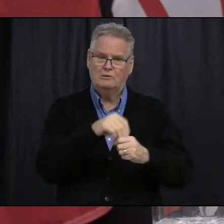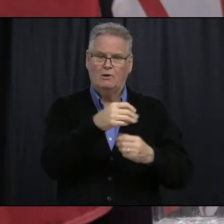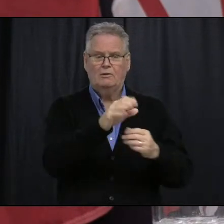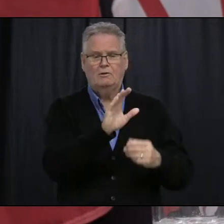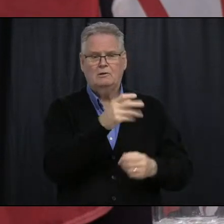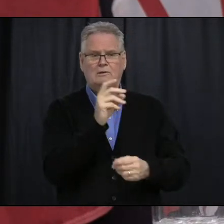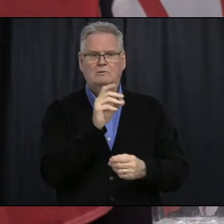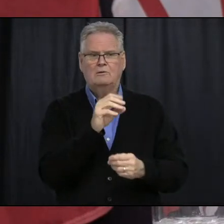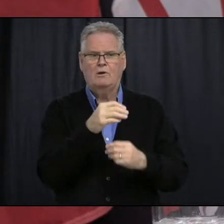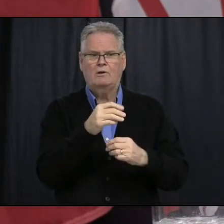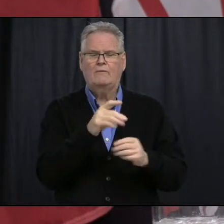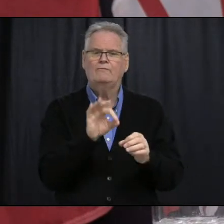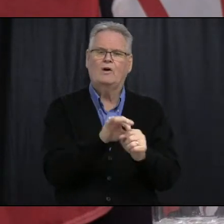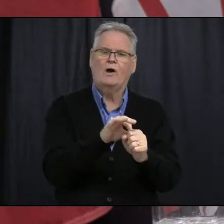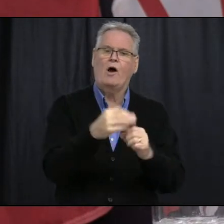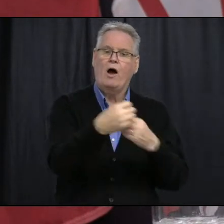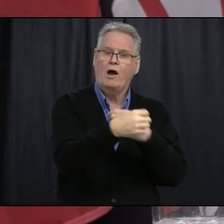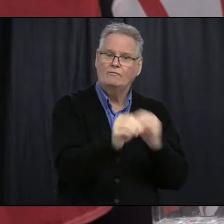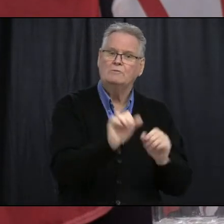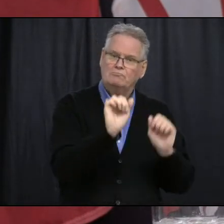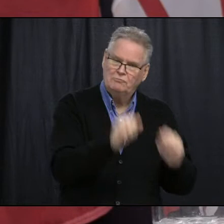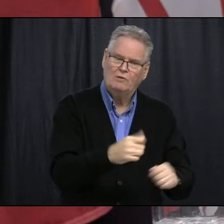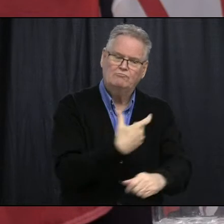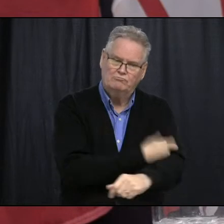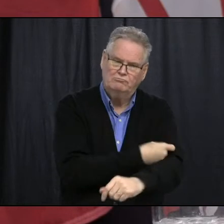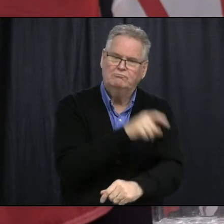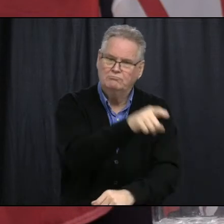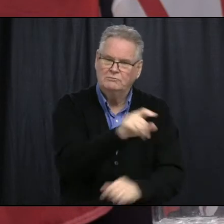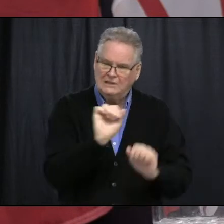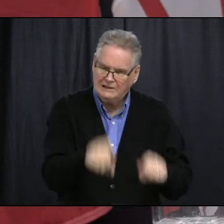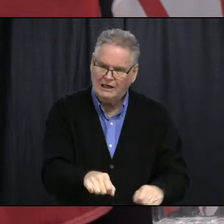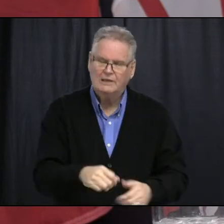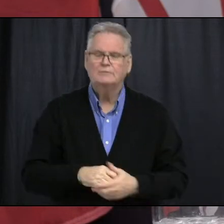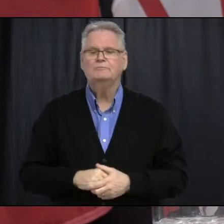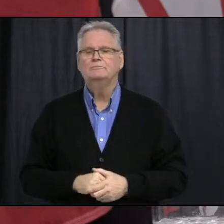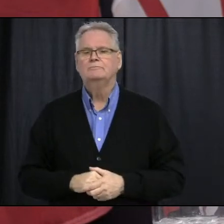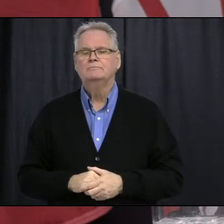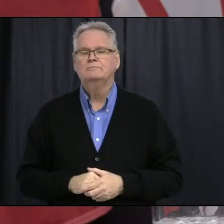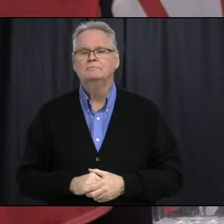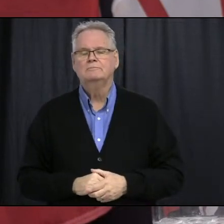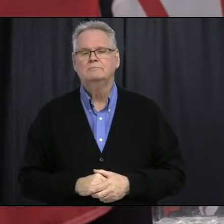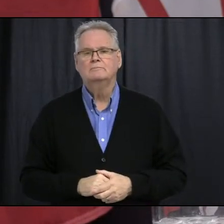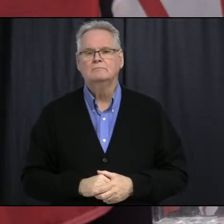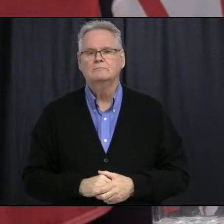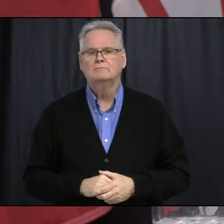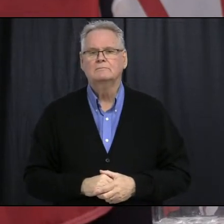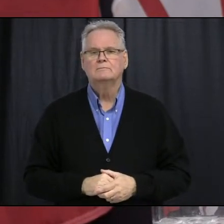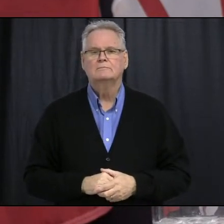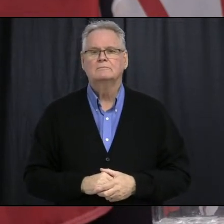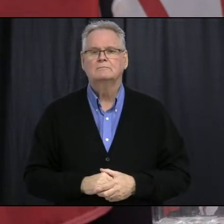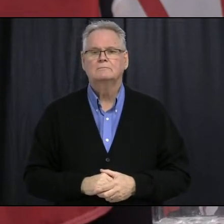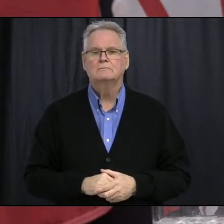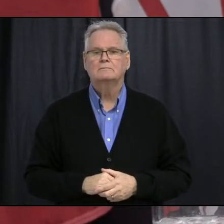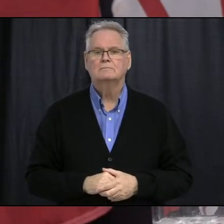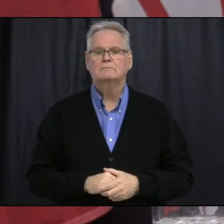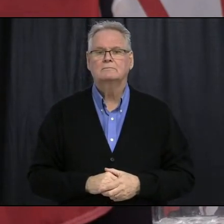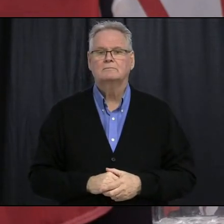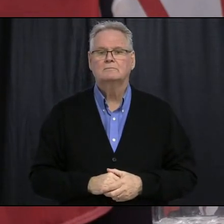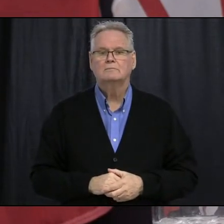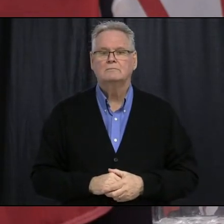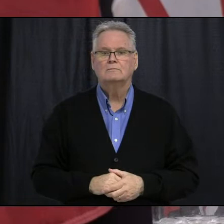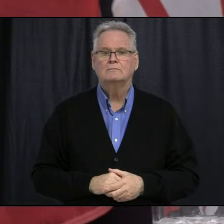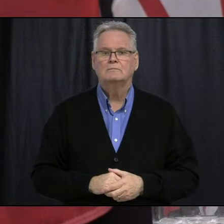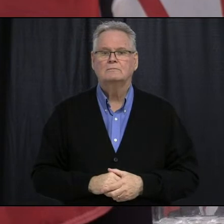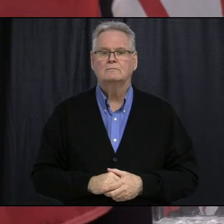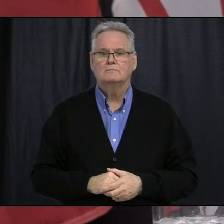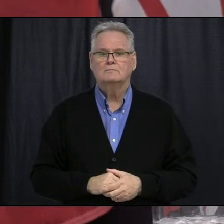only require that you wait the 8 weeks. We know this from real-world experience, and this is the best and